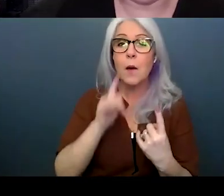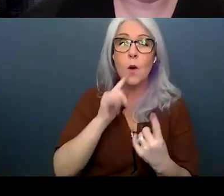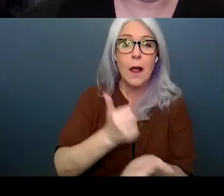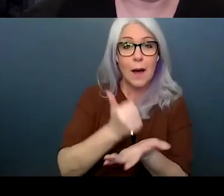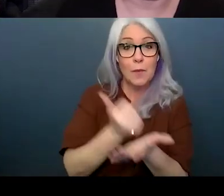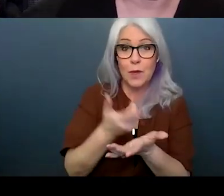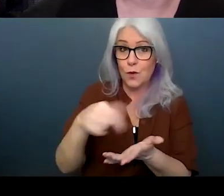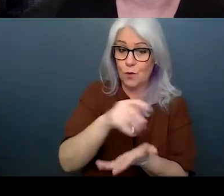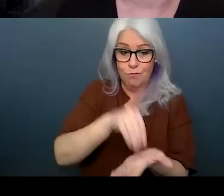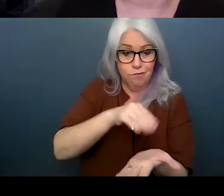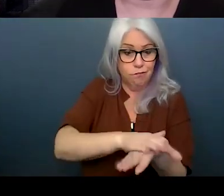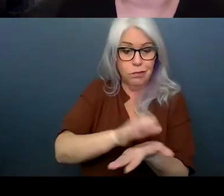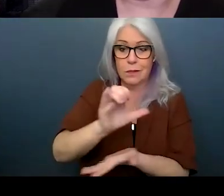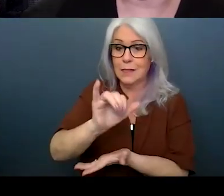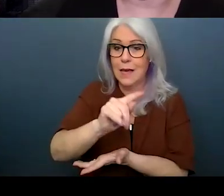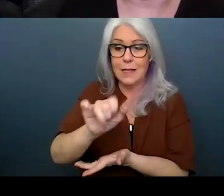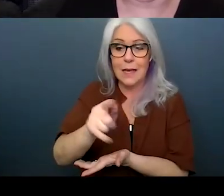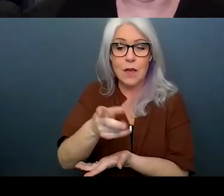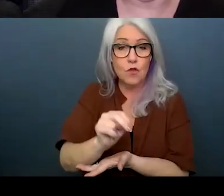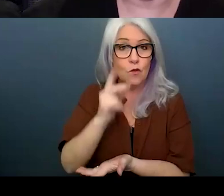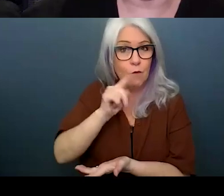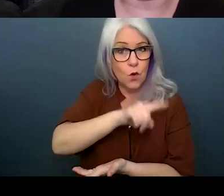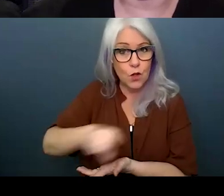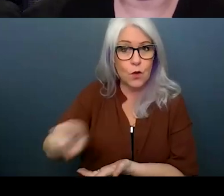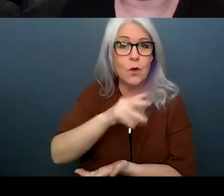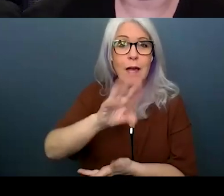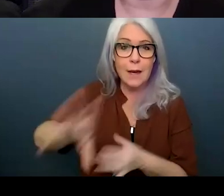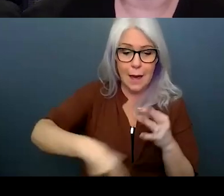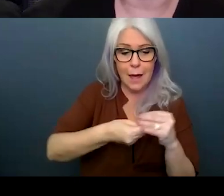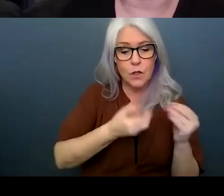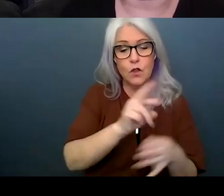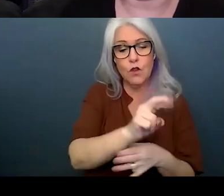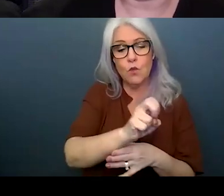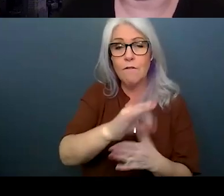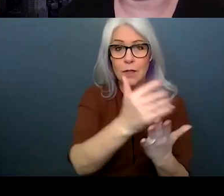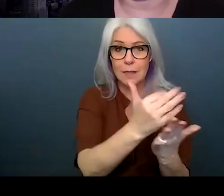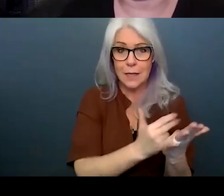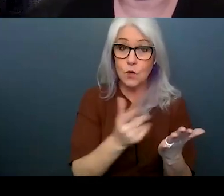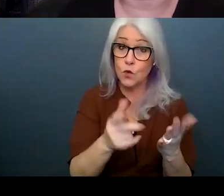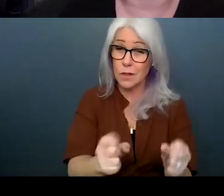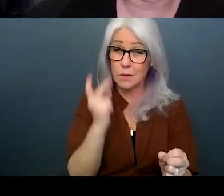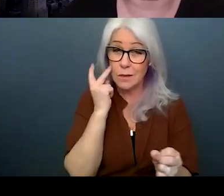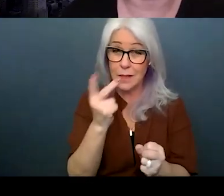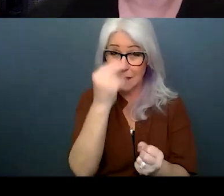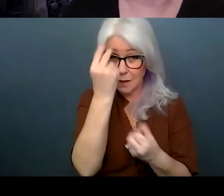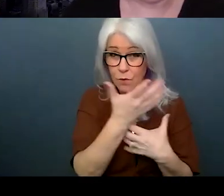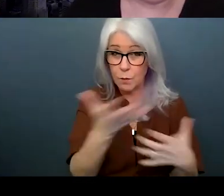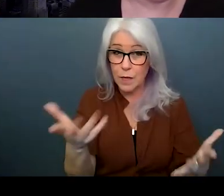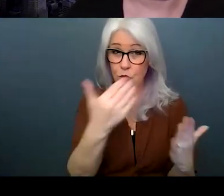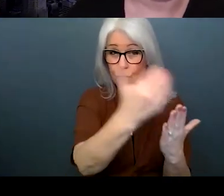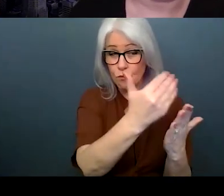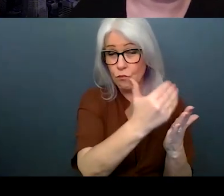for you and for your reference list. And so you can see information here for some of that.